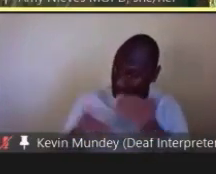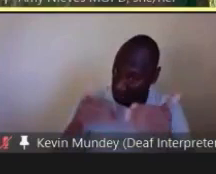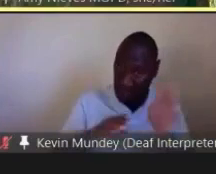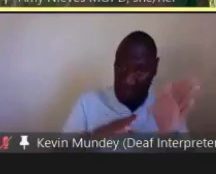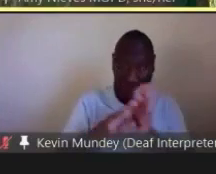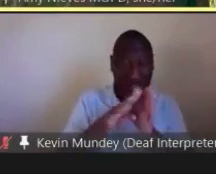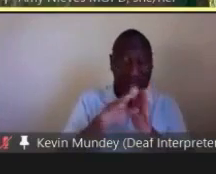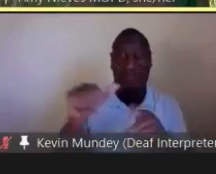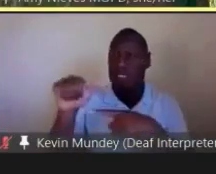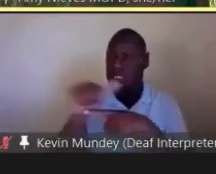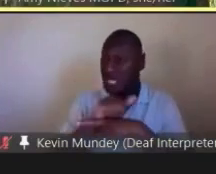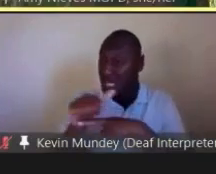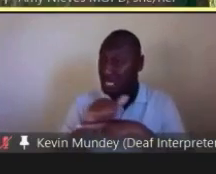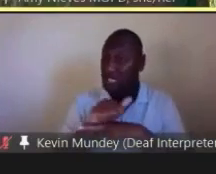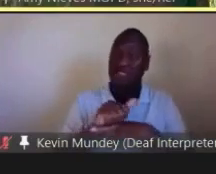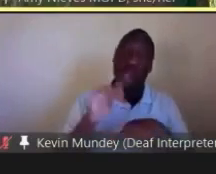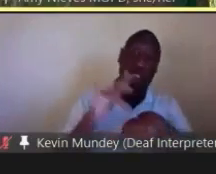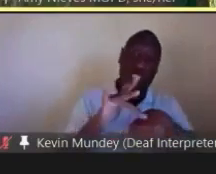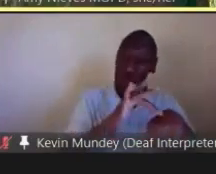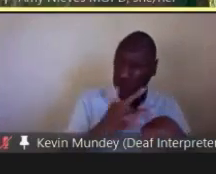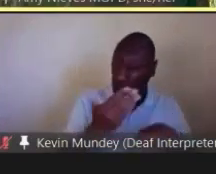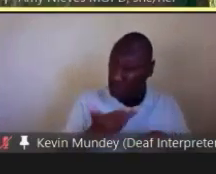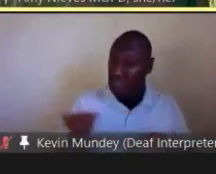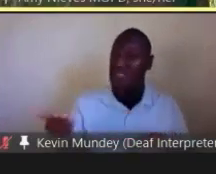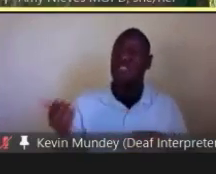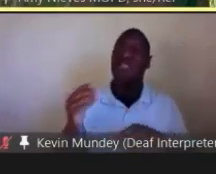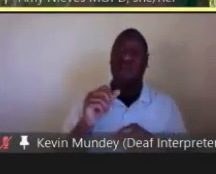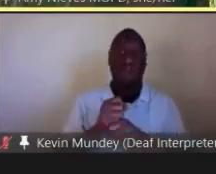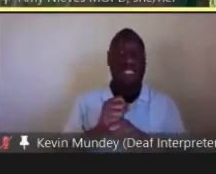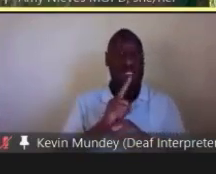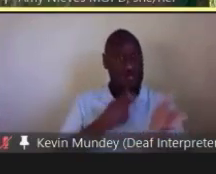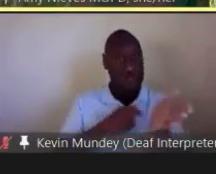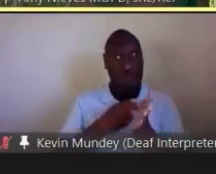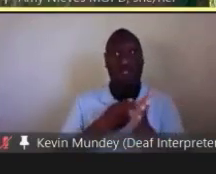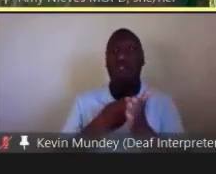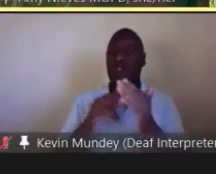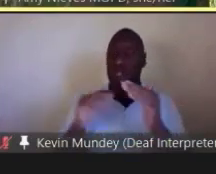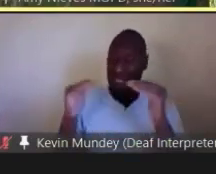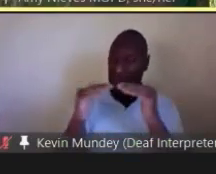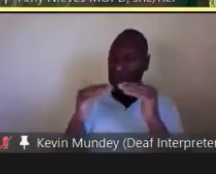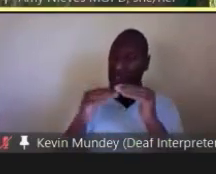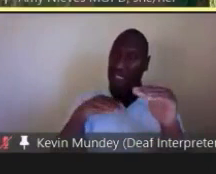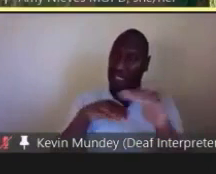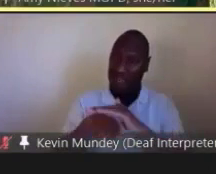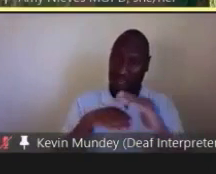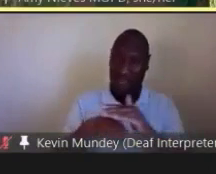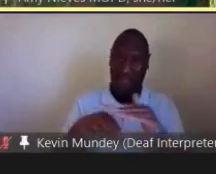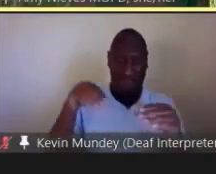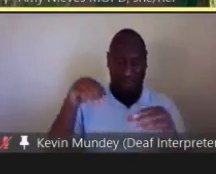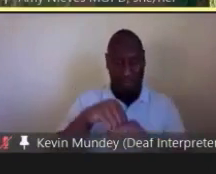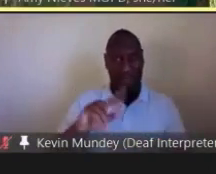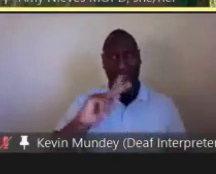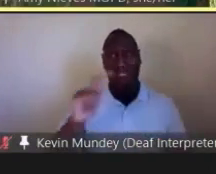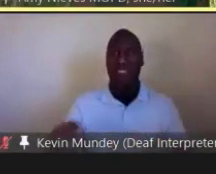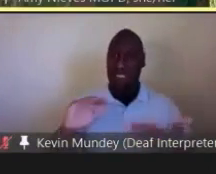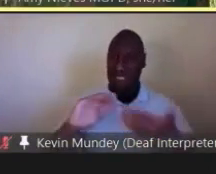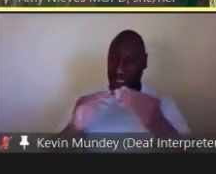resources to ensure equal access to city-provided services, programs, and